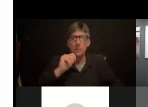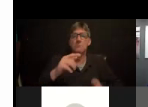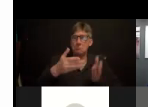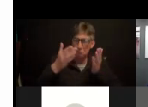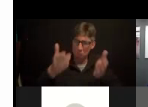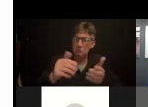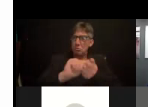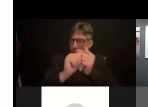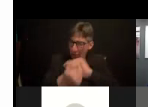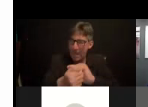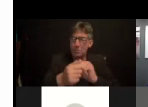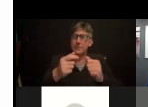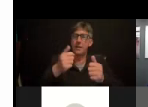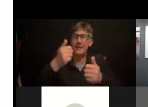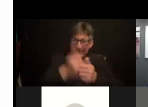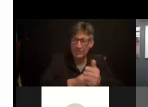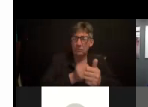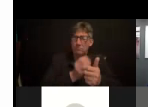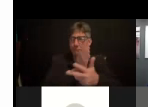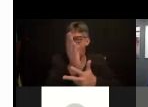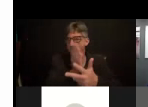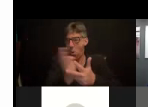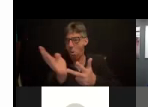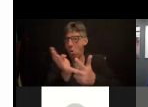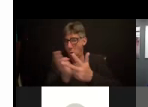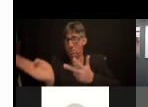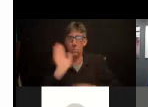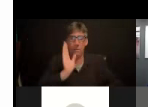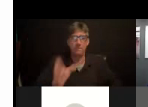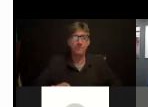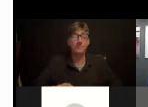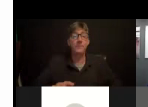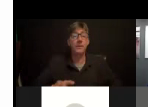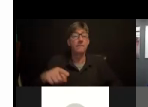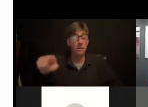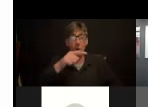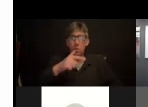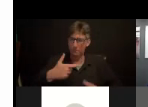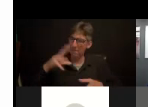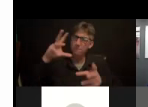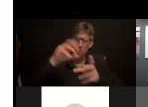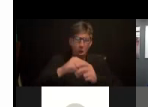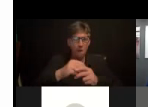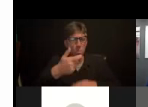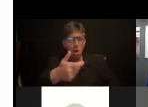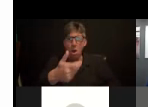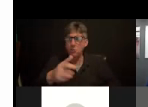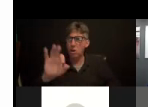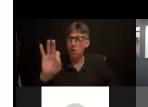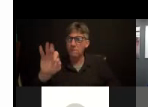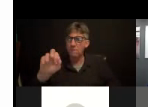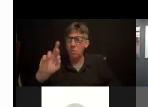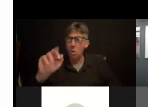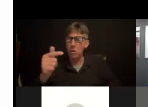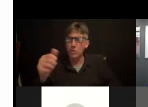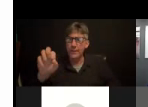dates. Now, I also want to point out that for those who have been following the forging ahead process closely since November and